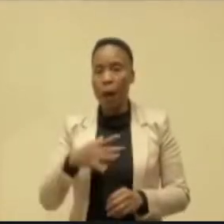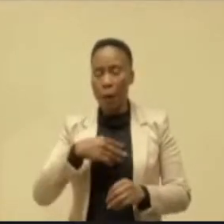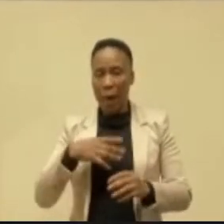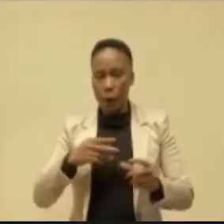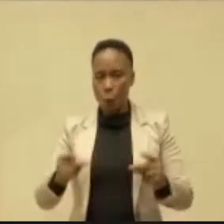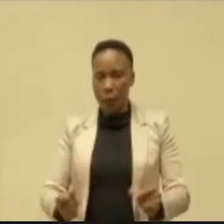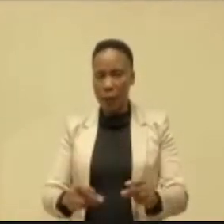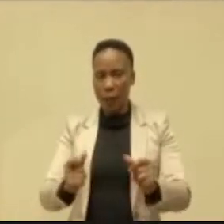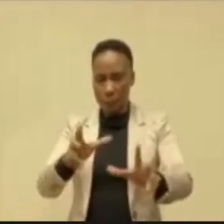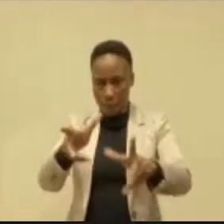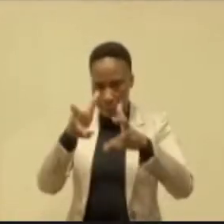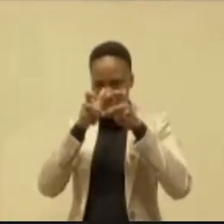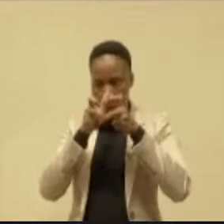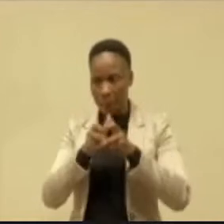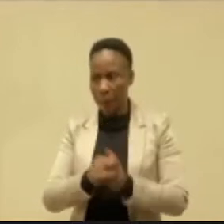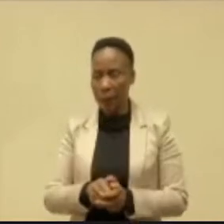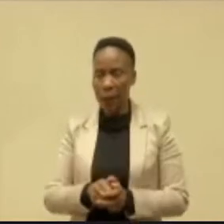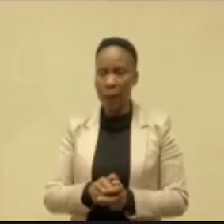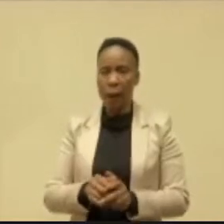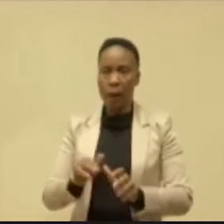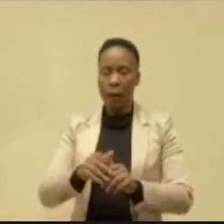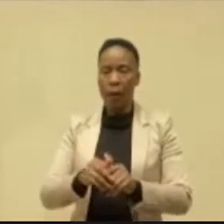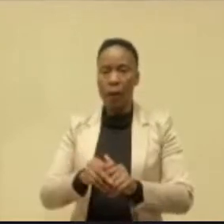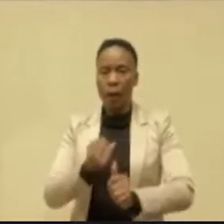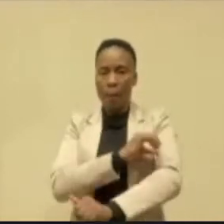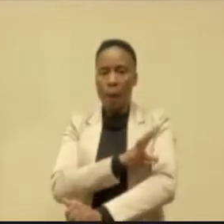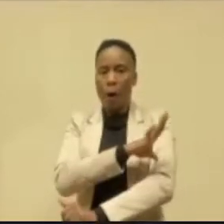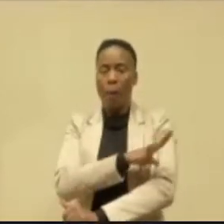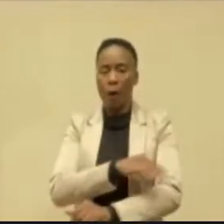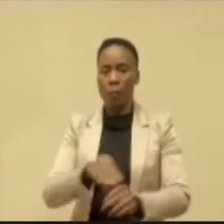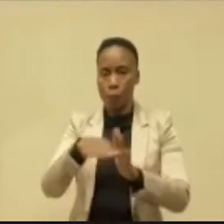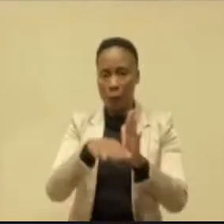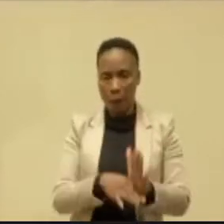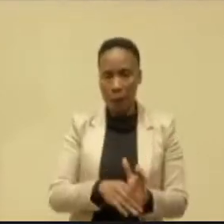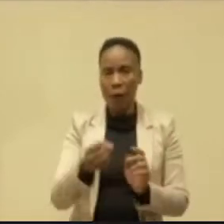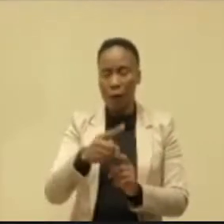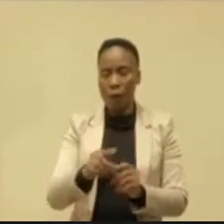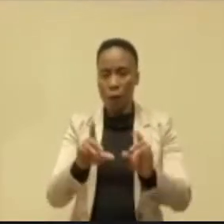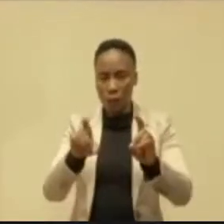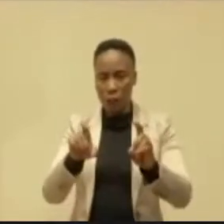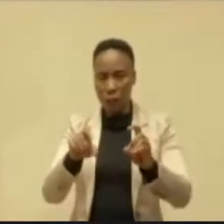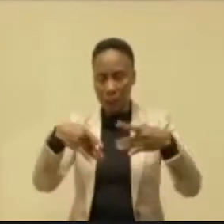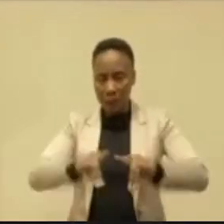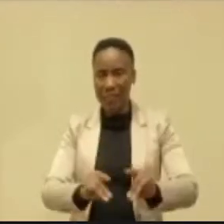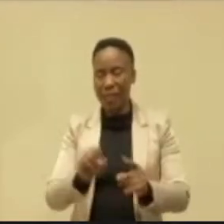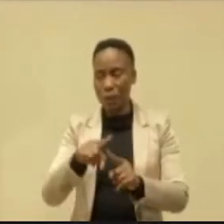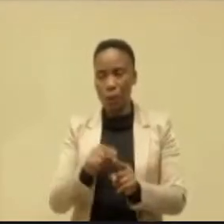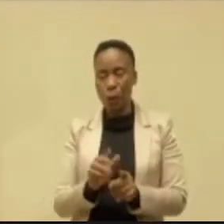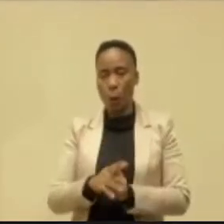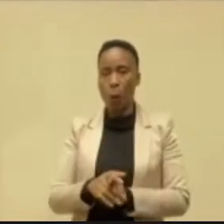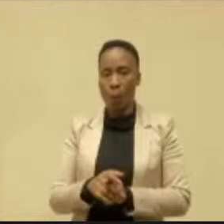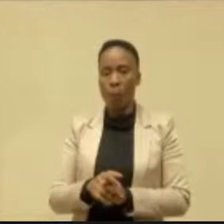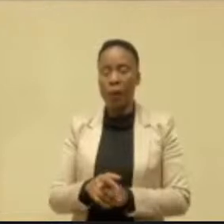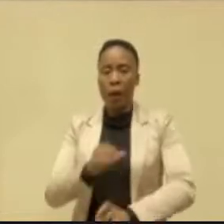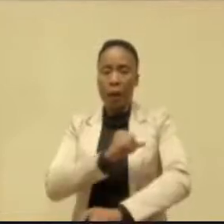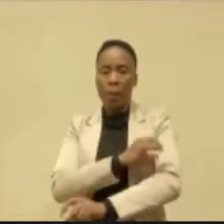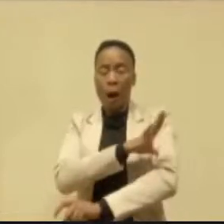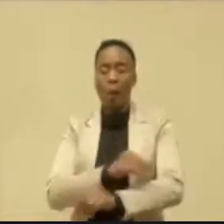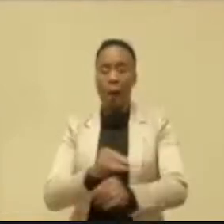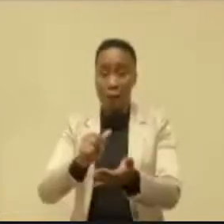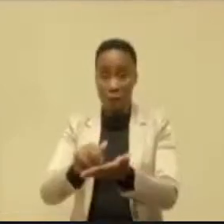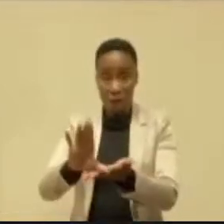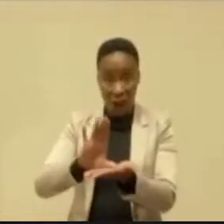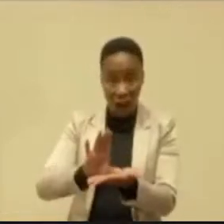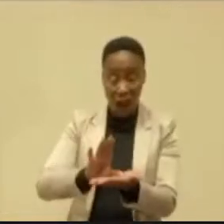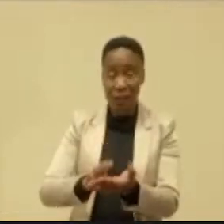the empowerment fund program a chairperson so that i can give the figures in terms of that the empowerment fund supports